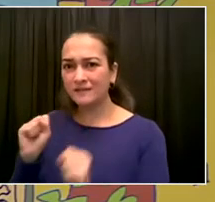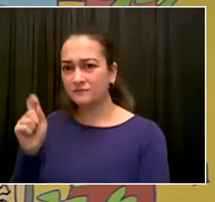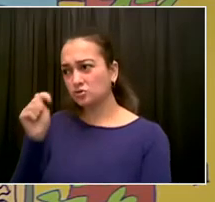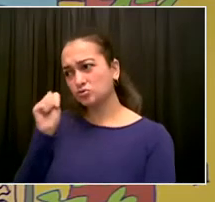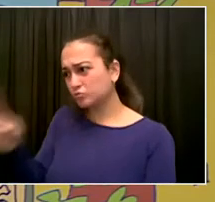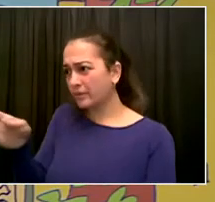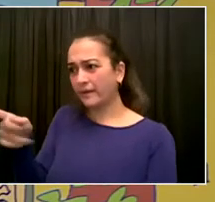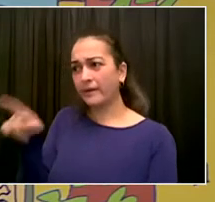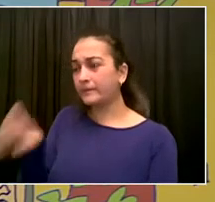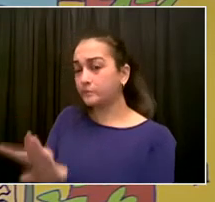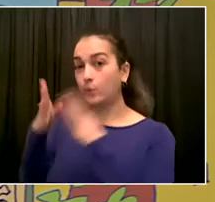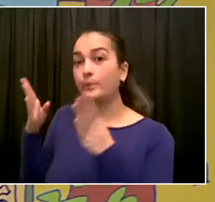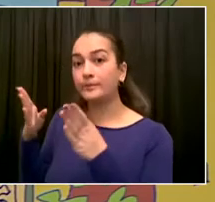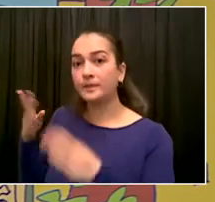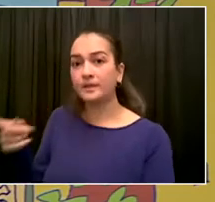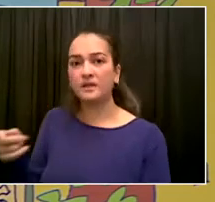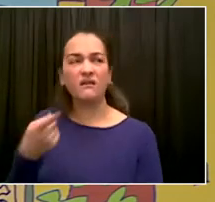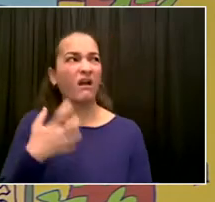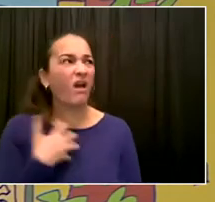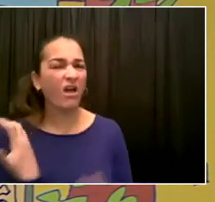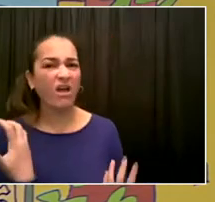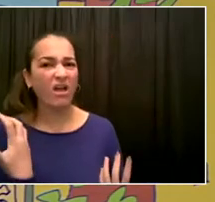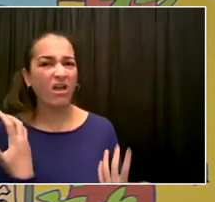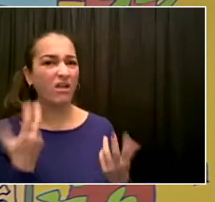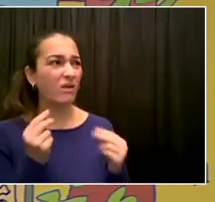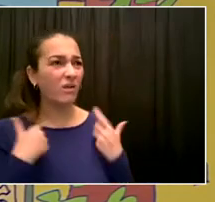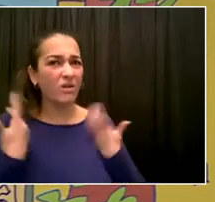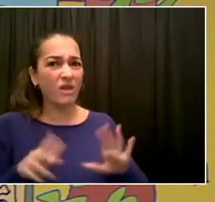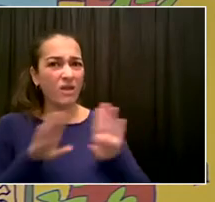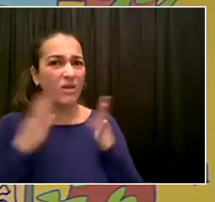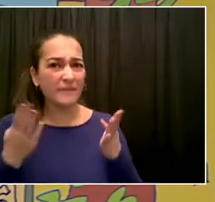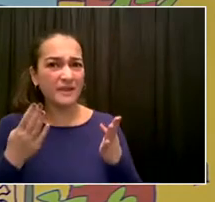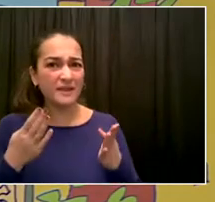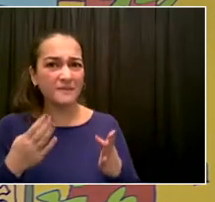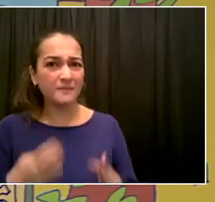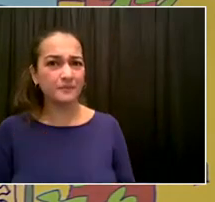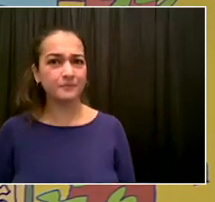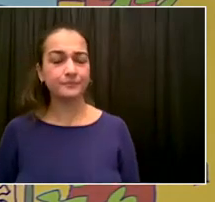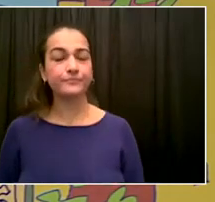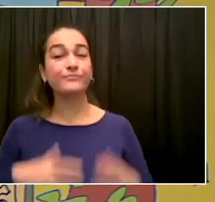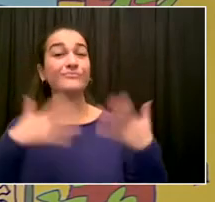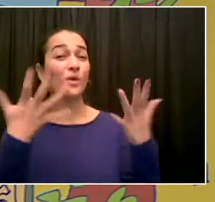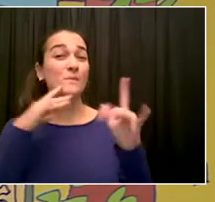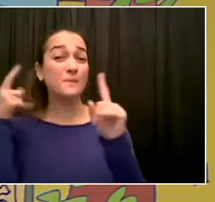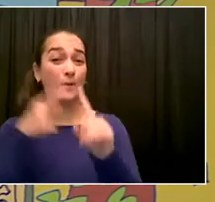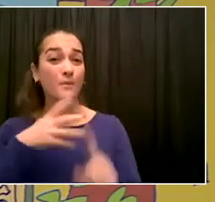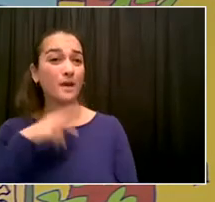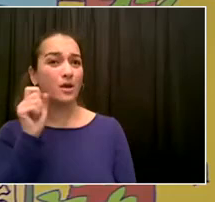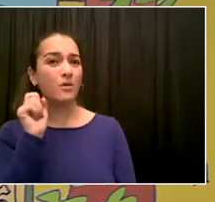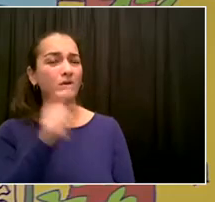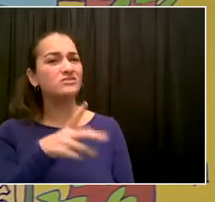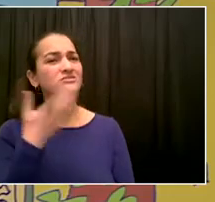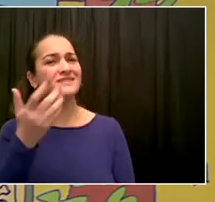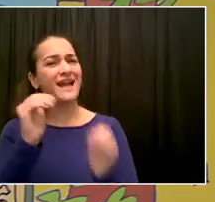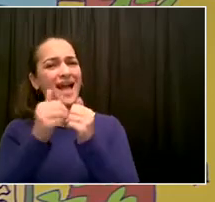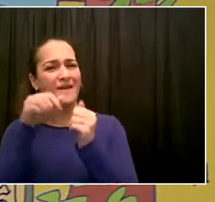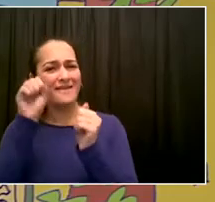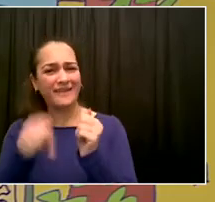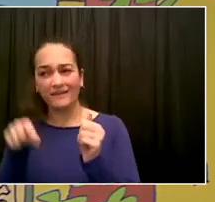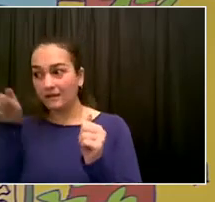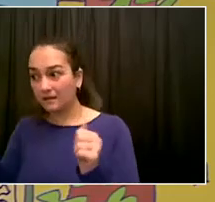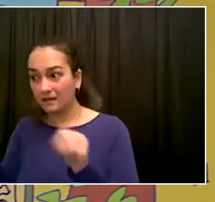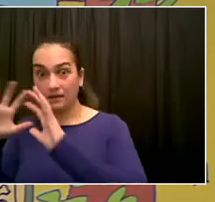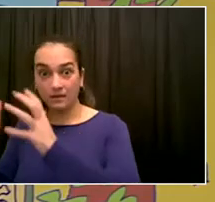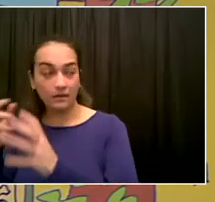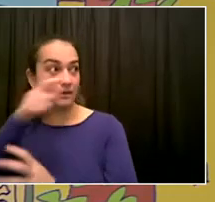what might be better for the city at large in terms of safe streets versus, a lot of that local on the ground